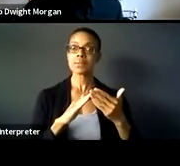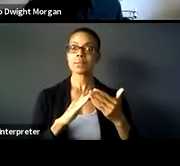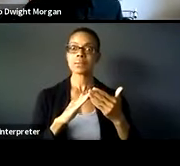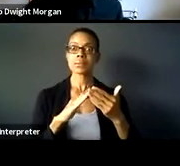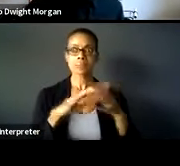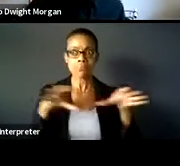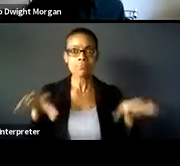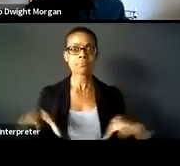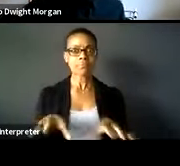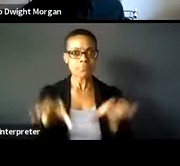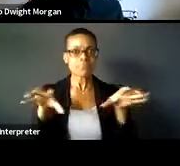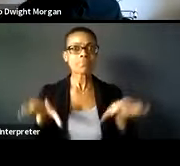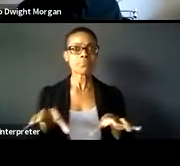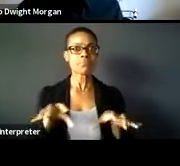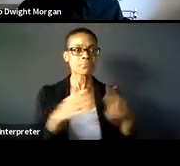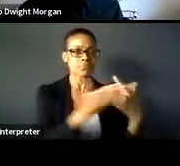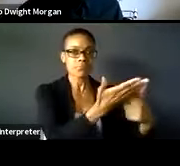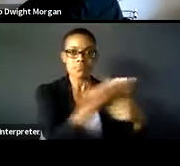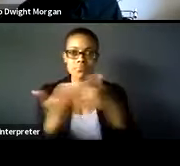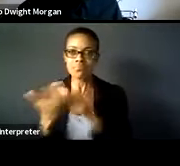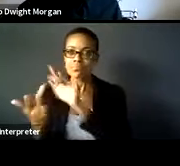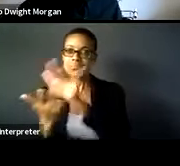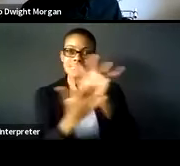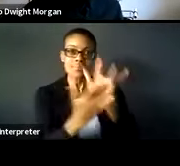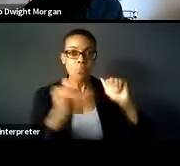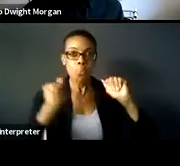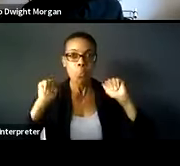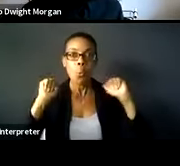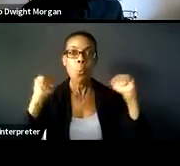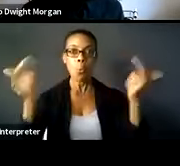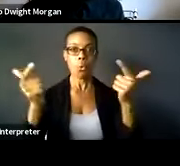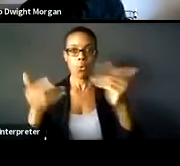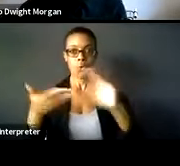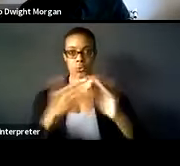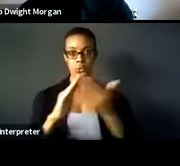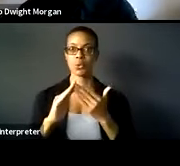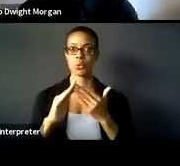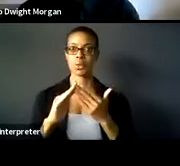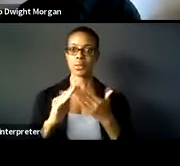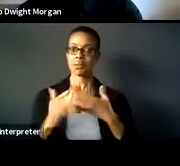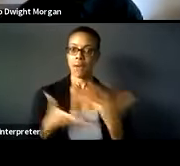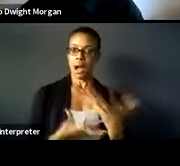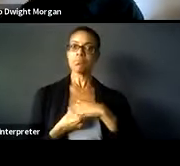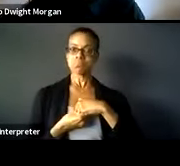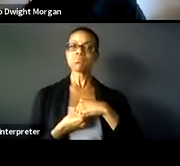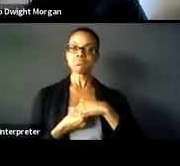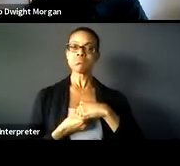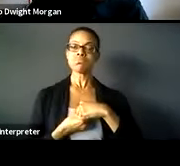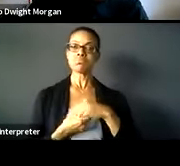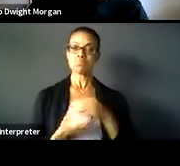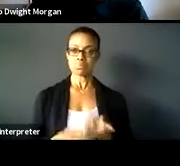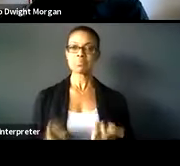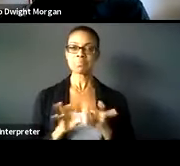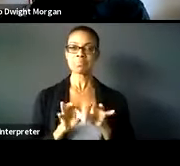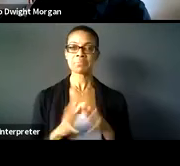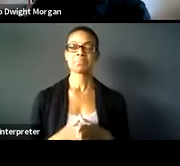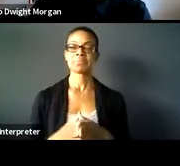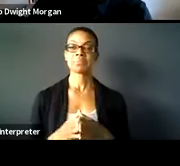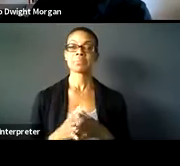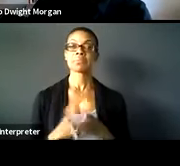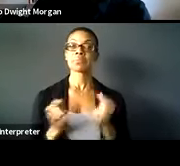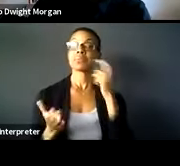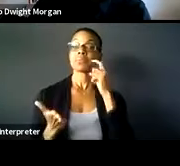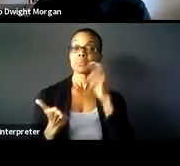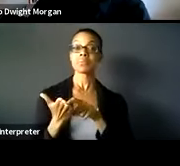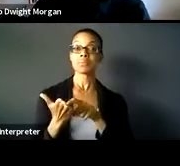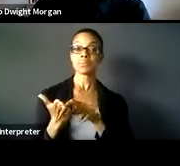actively talking to other communities about some of our struggles. It's important that everybody feels included. I do want to acknowledge as